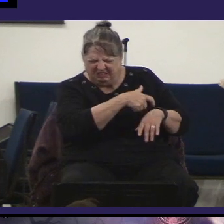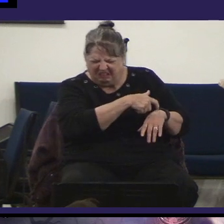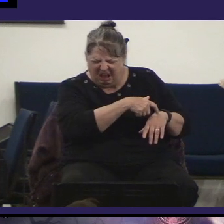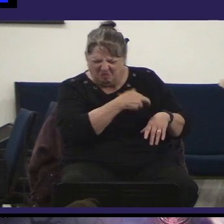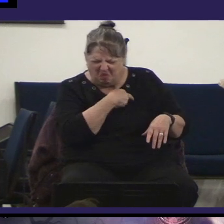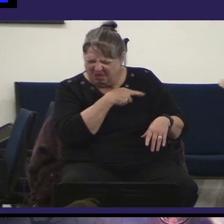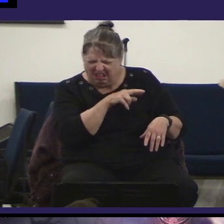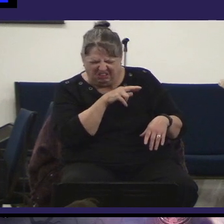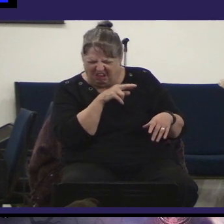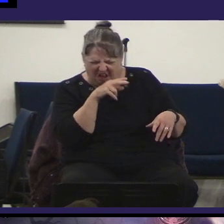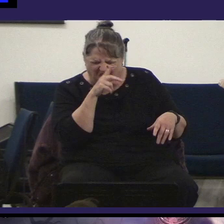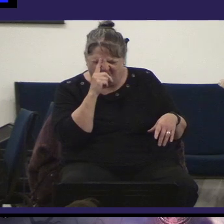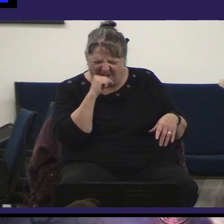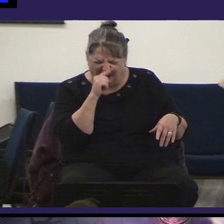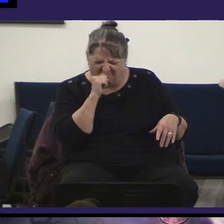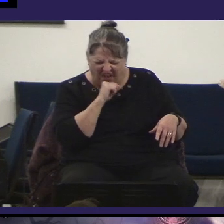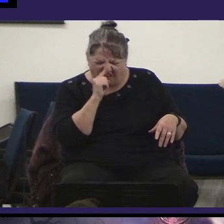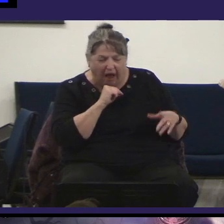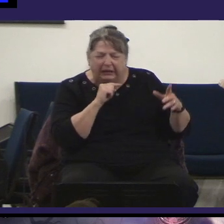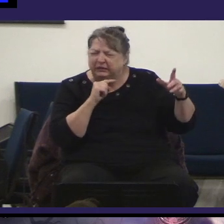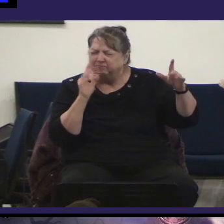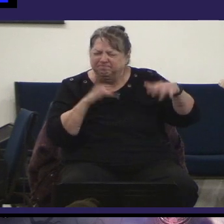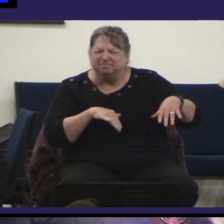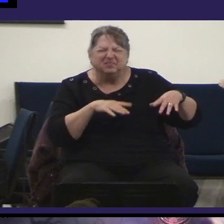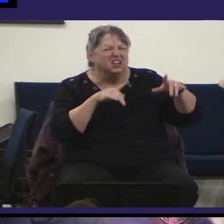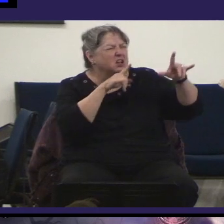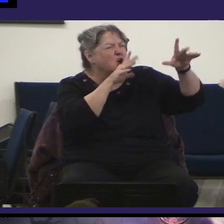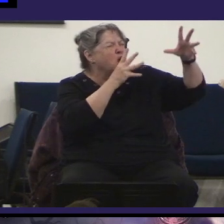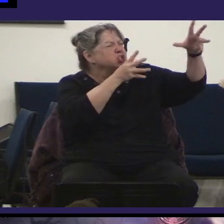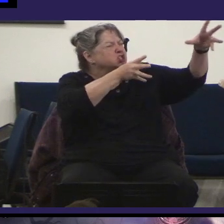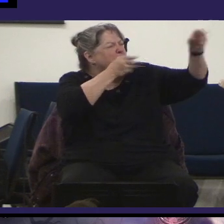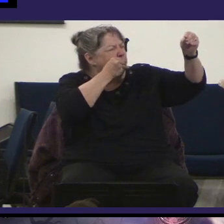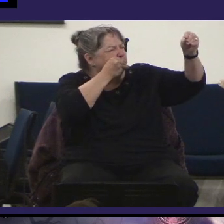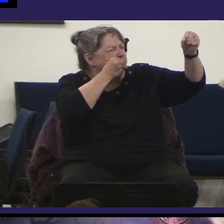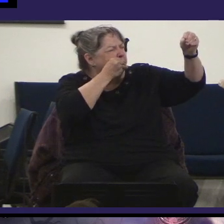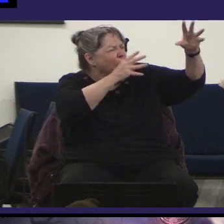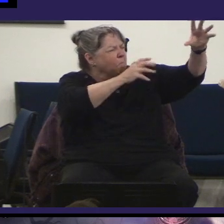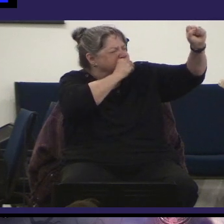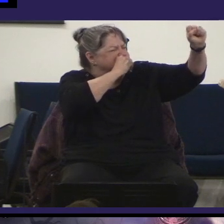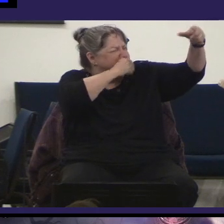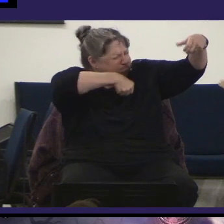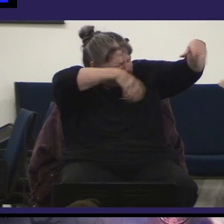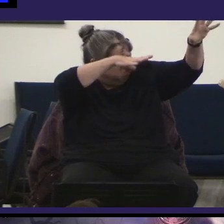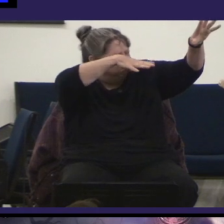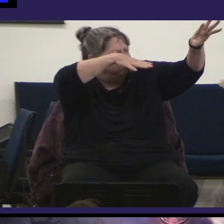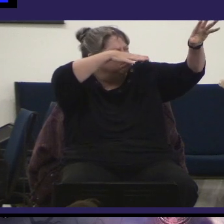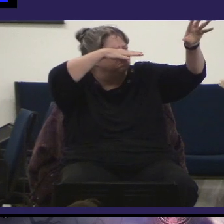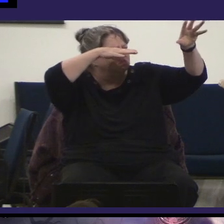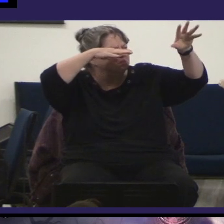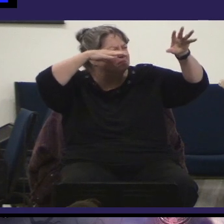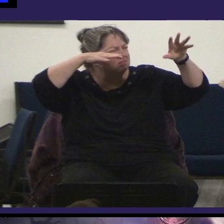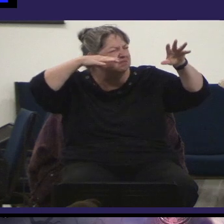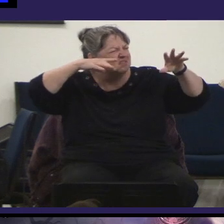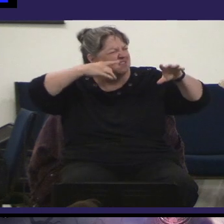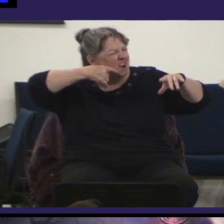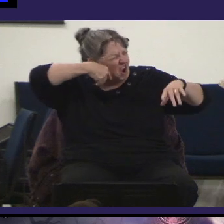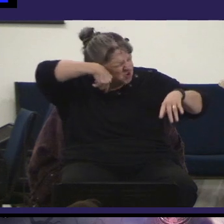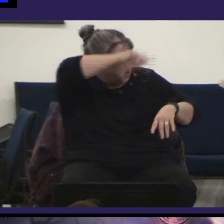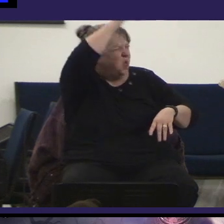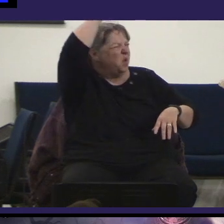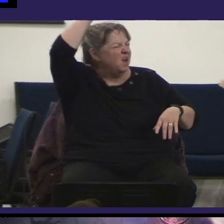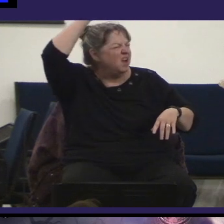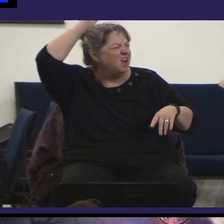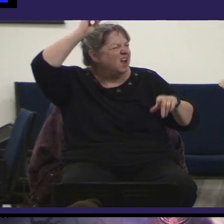this is not real, that this is not true. I pray you to silence that voice in the name of Jesus. We rebuke you because you